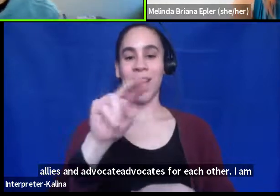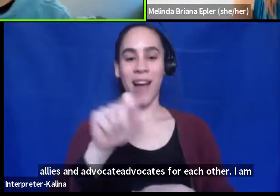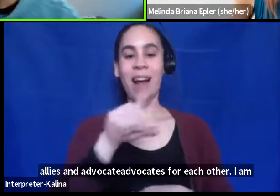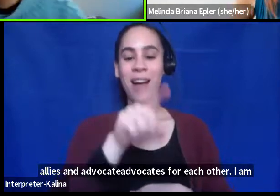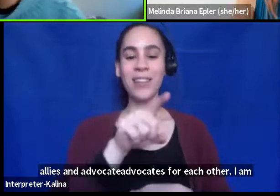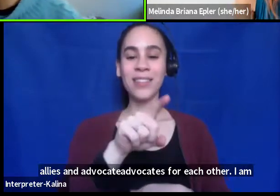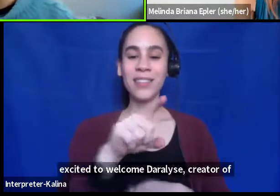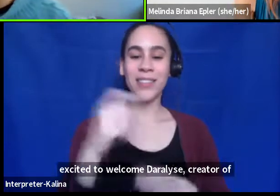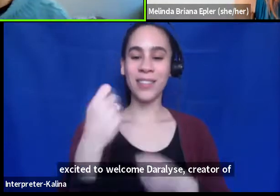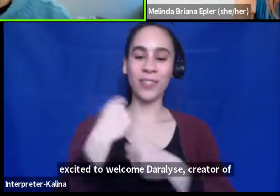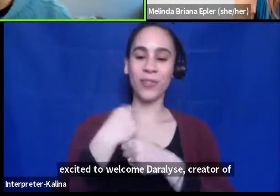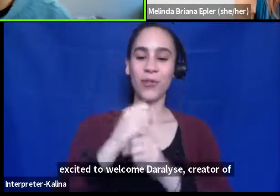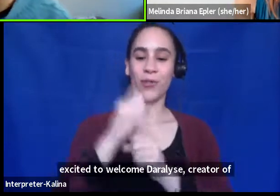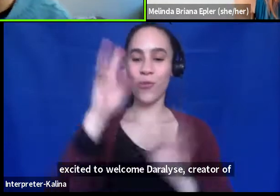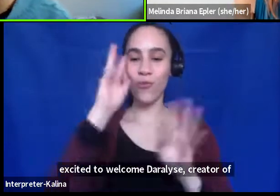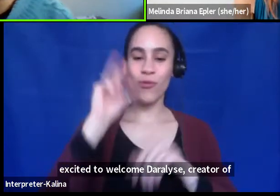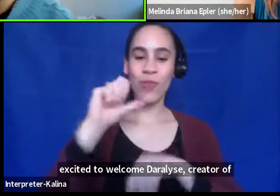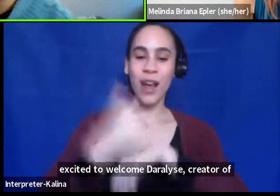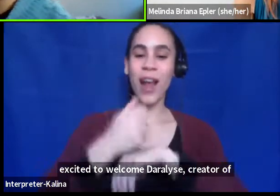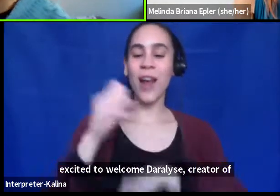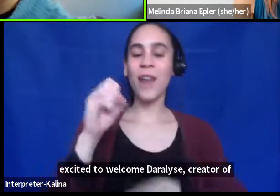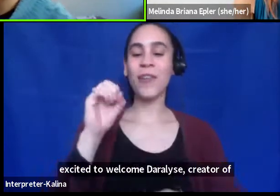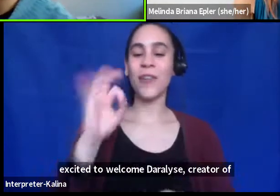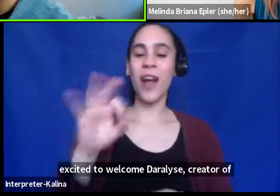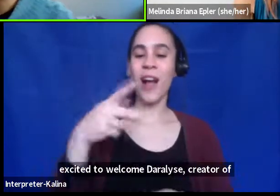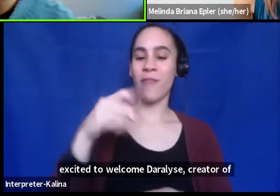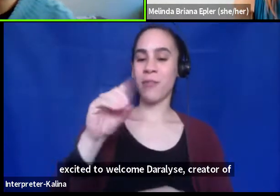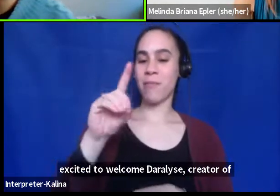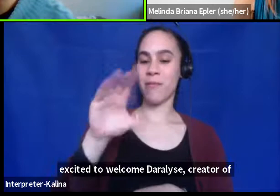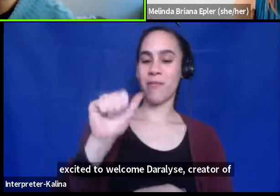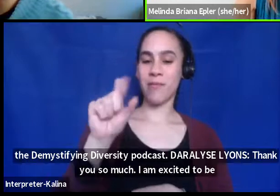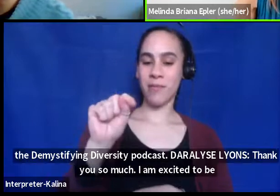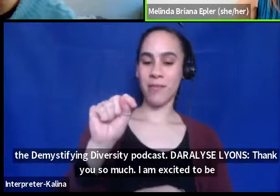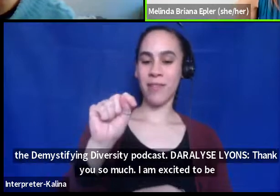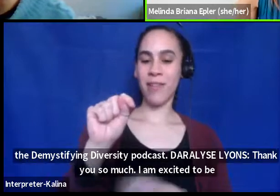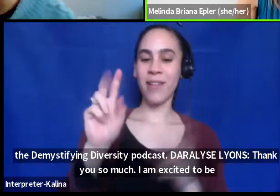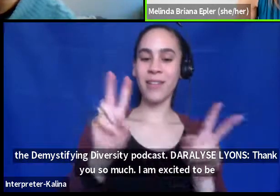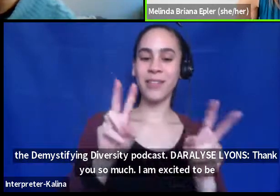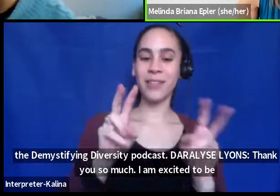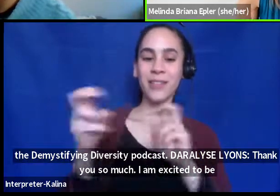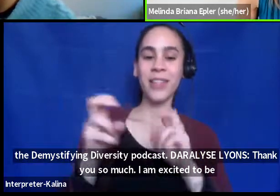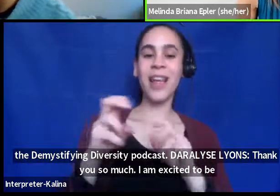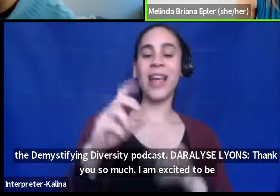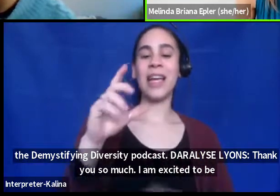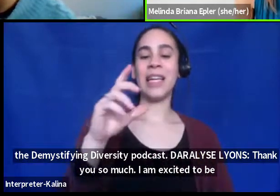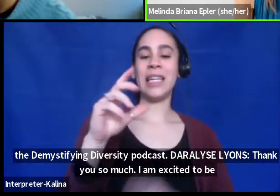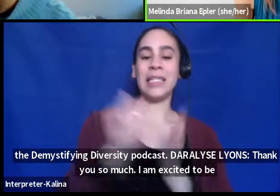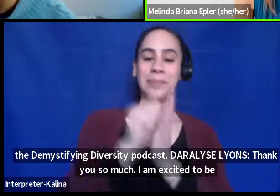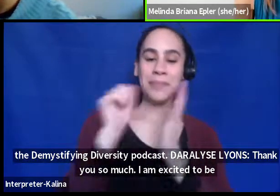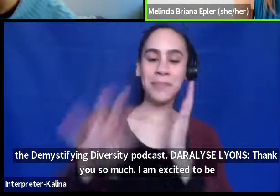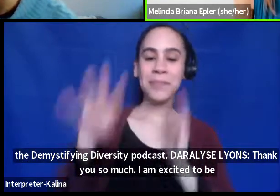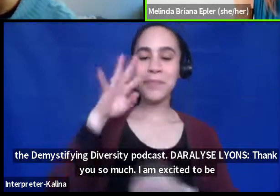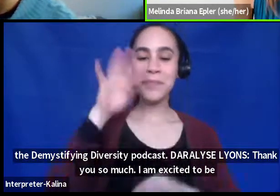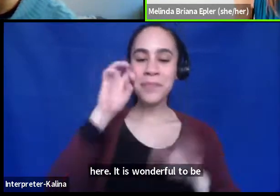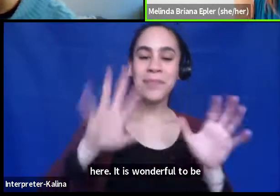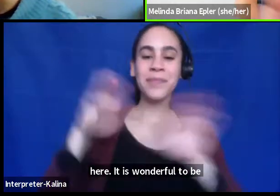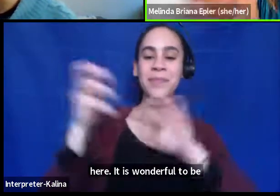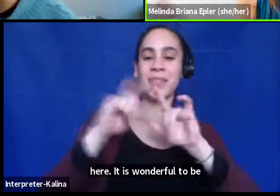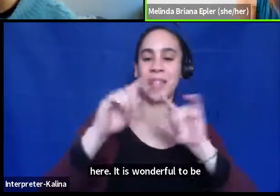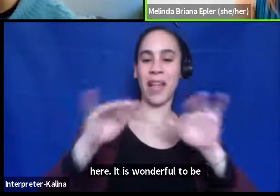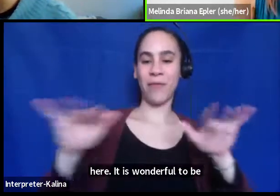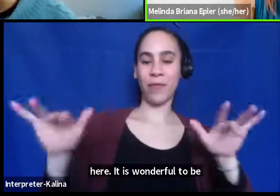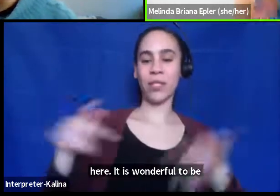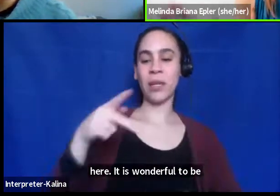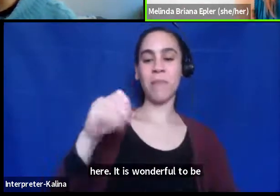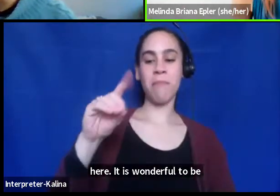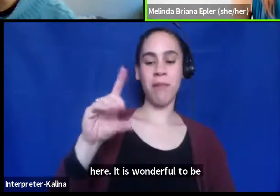be here. Yeah, it's wonderful to be joining you. Yeah. I'm just going to do